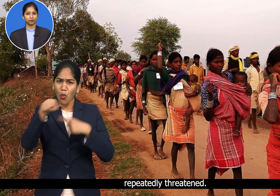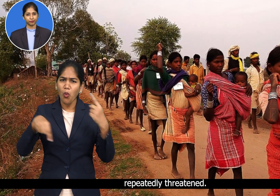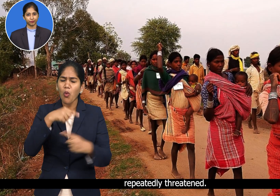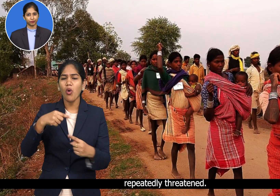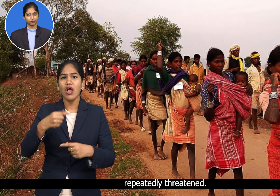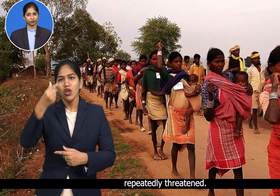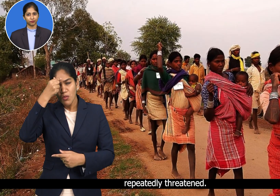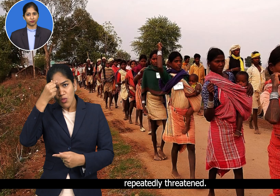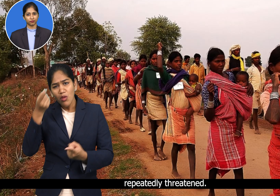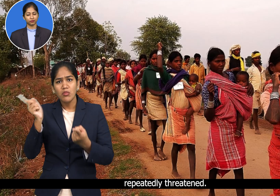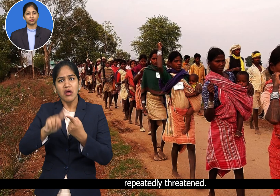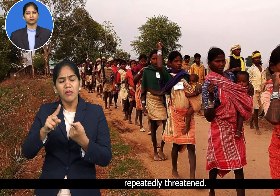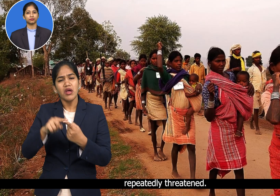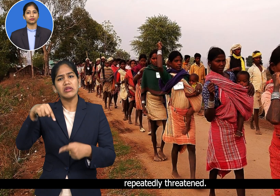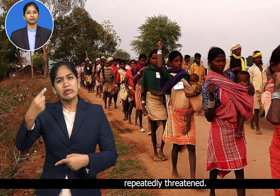threatened.